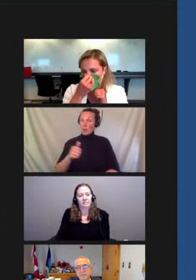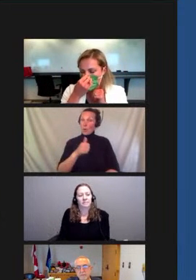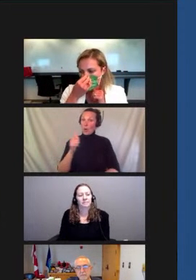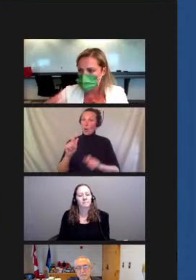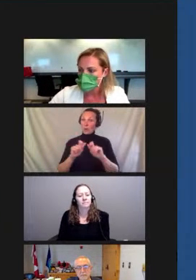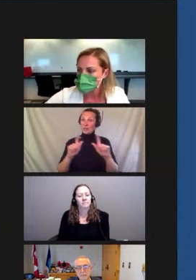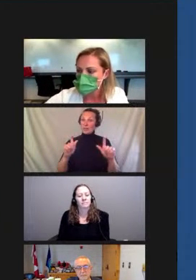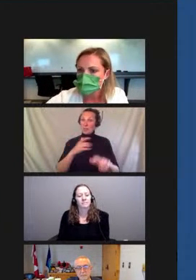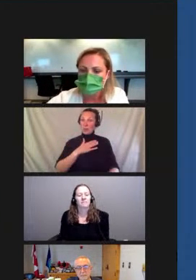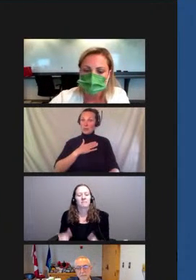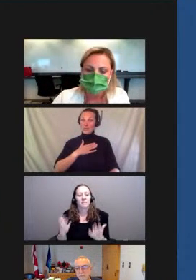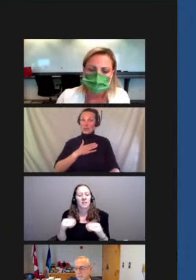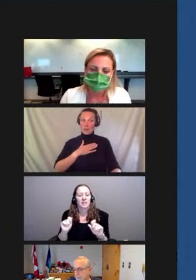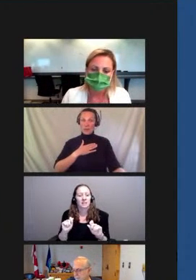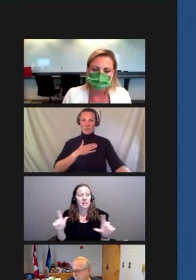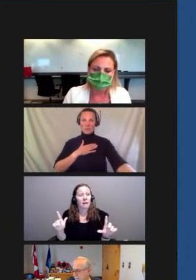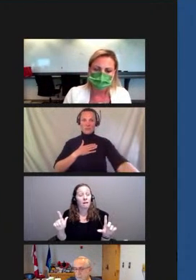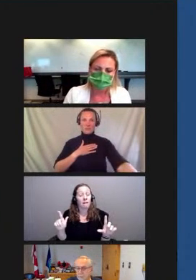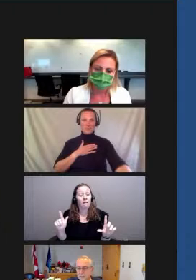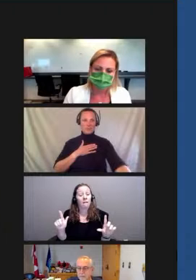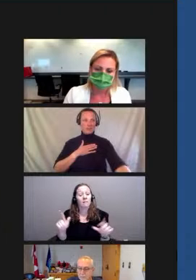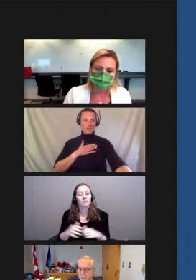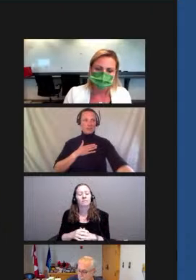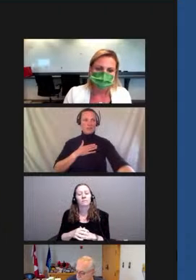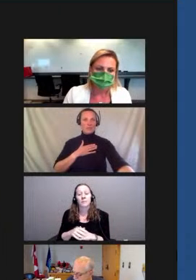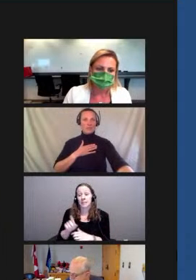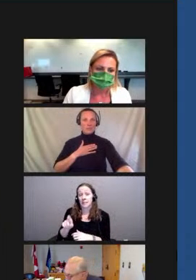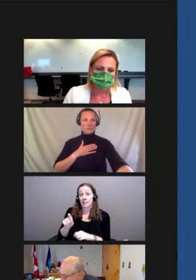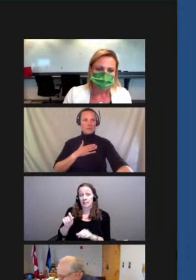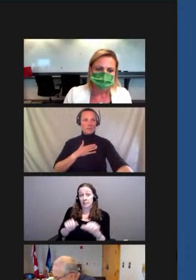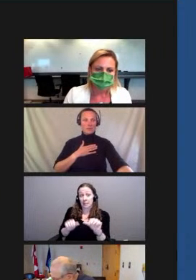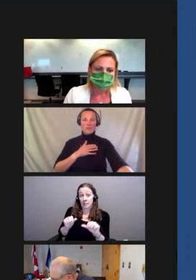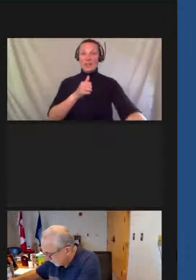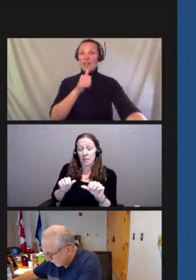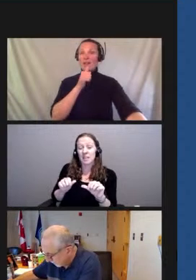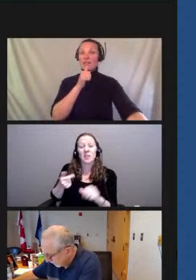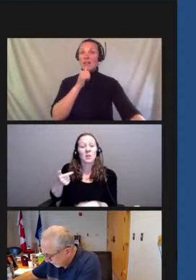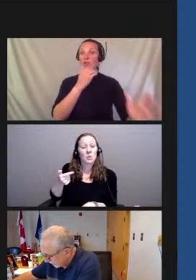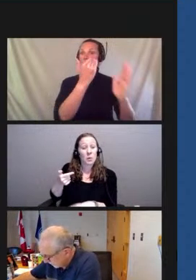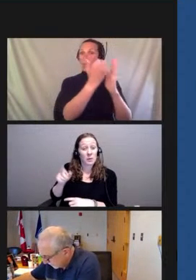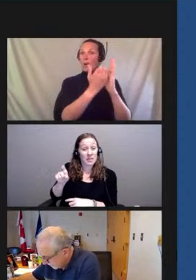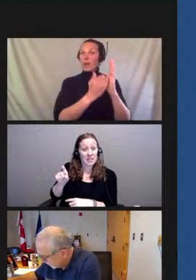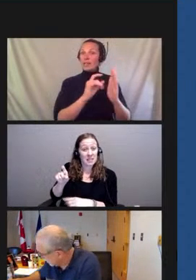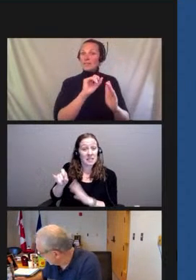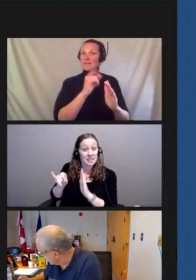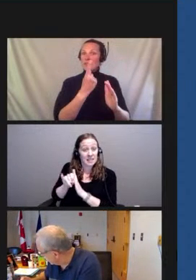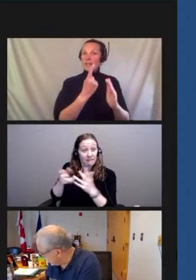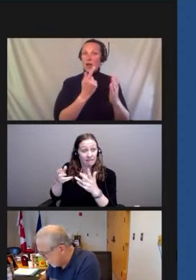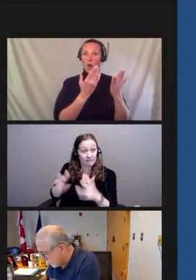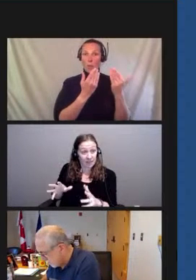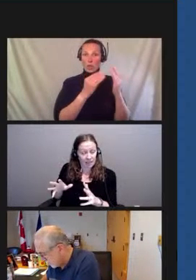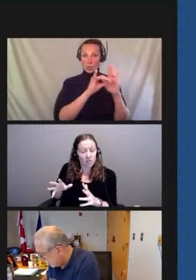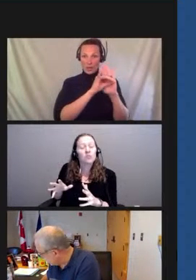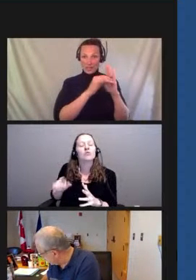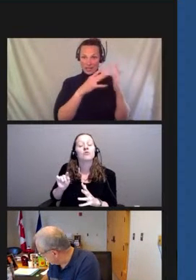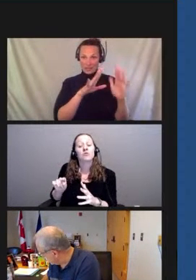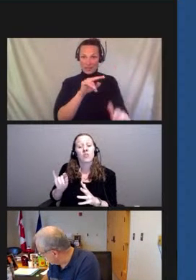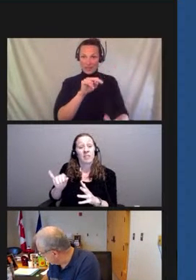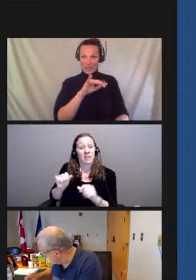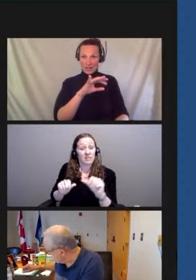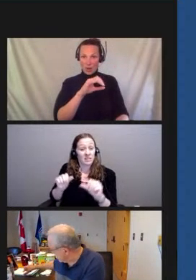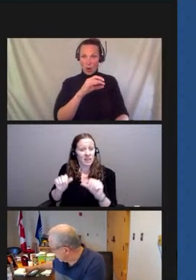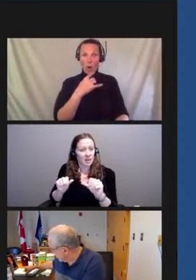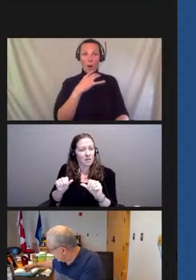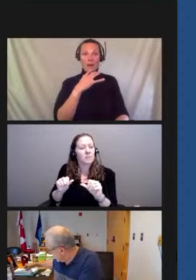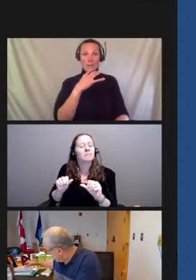So in addition to the 21 needs identified through the needs assessment that Nicole just touched on, the needs assessment also identified a number of